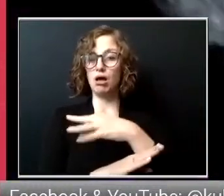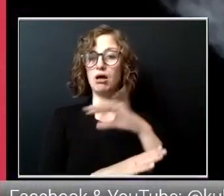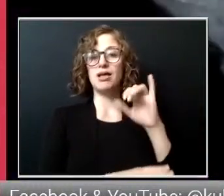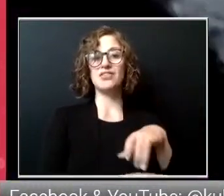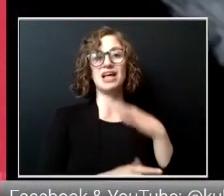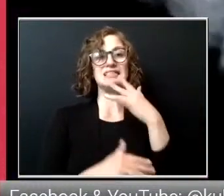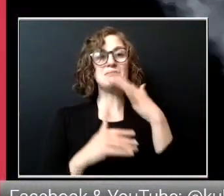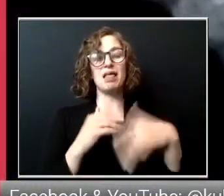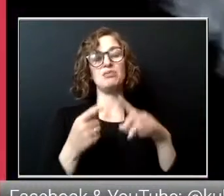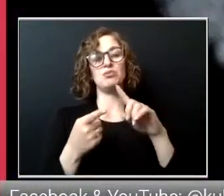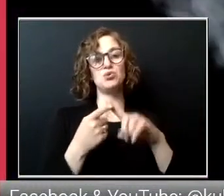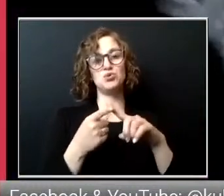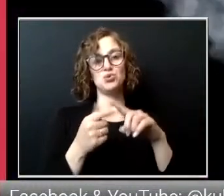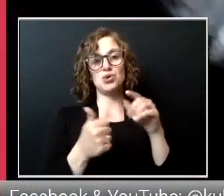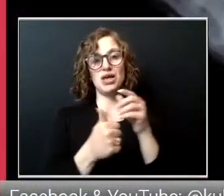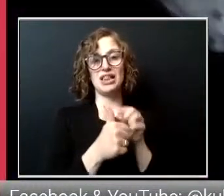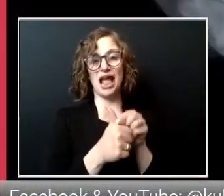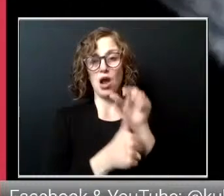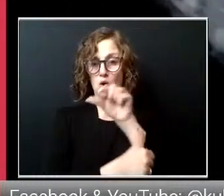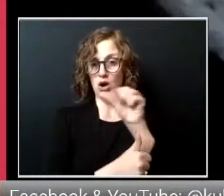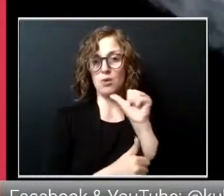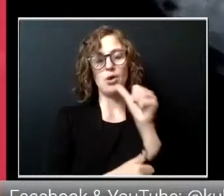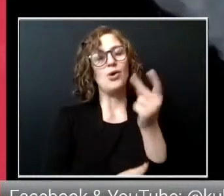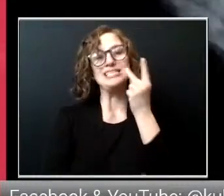artery in this view.